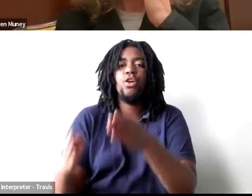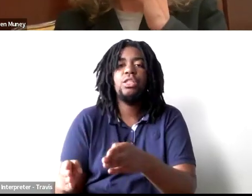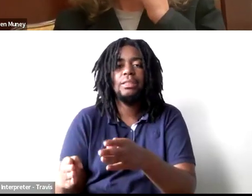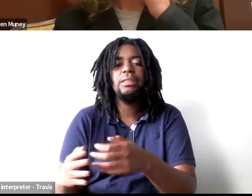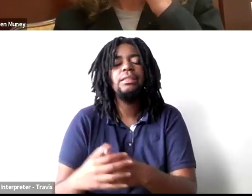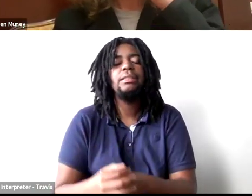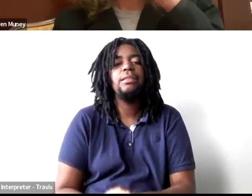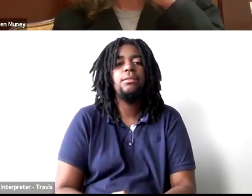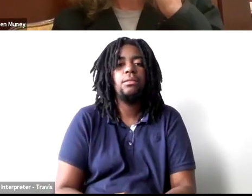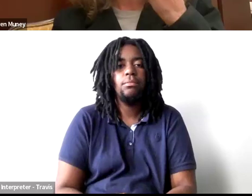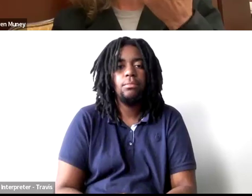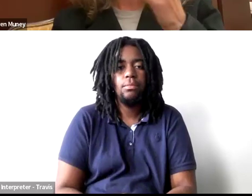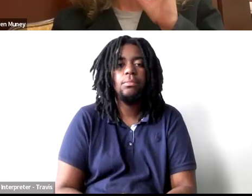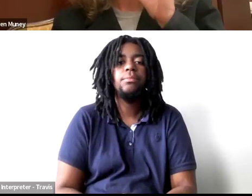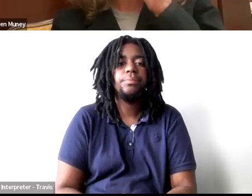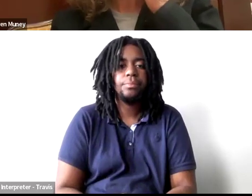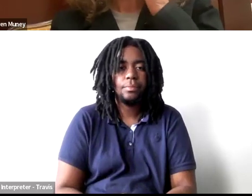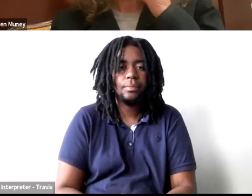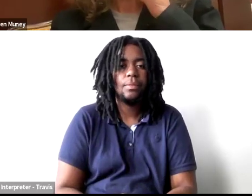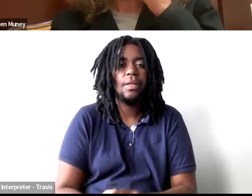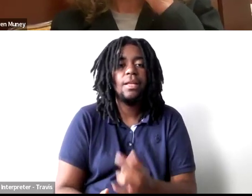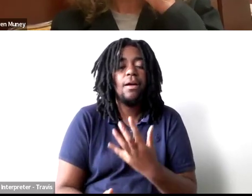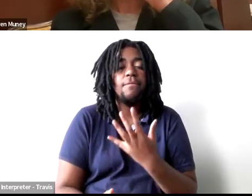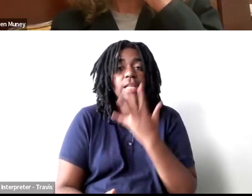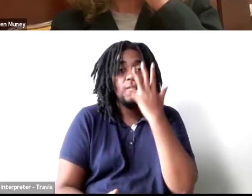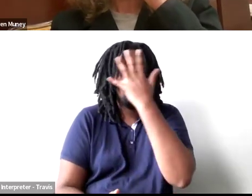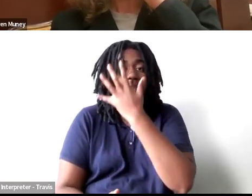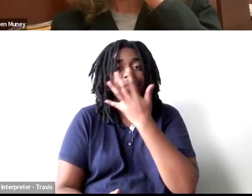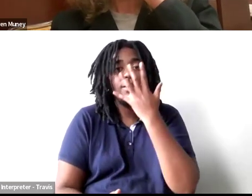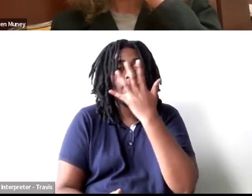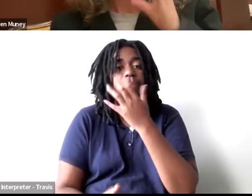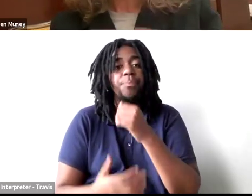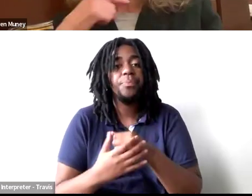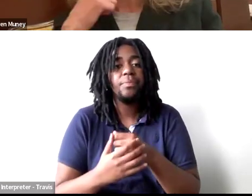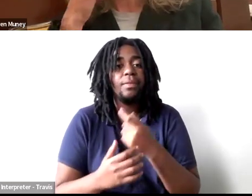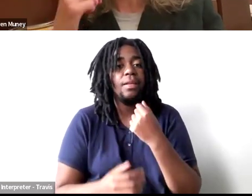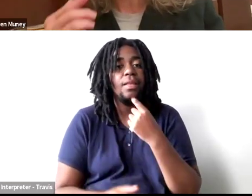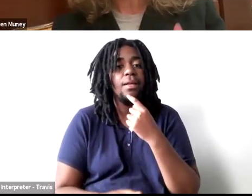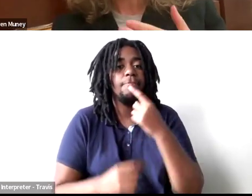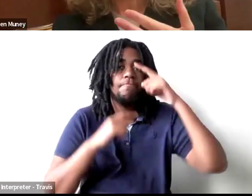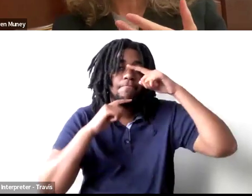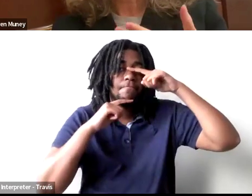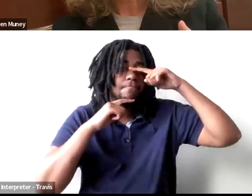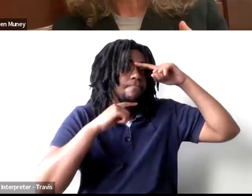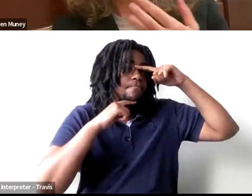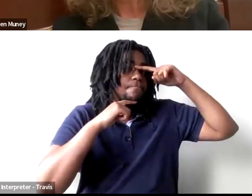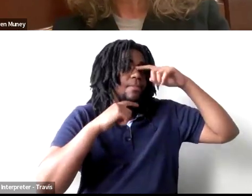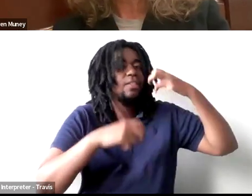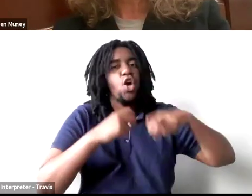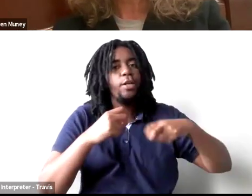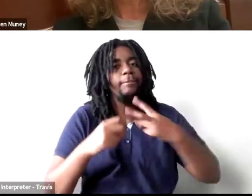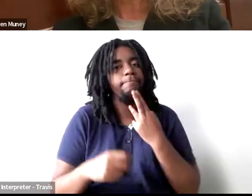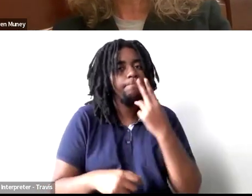say the area on the face that is the most difficult would be here, because there's sometimes so